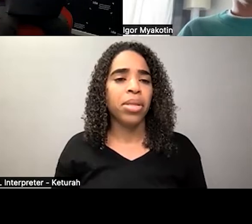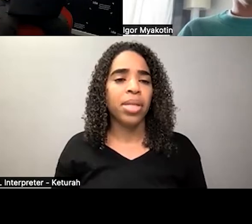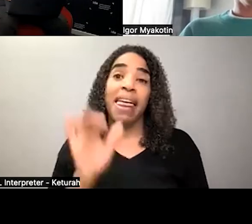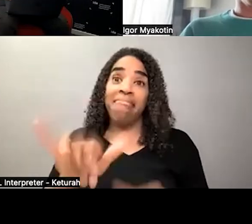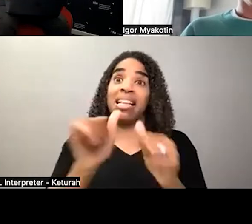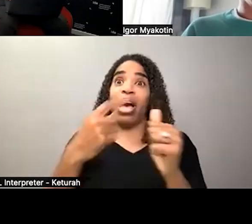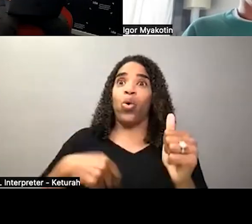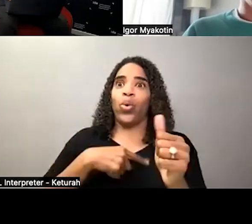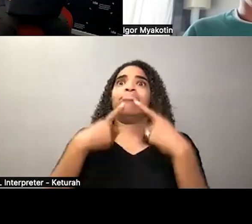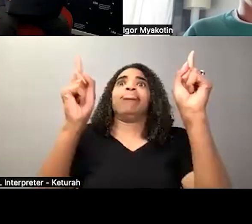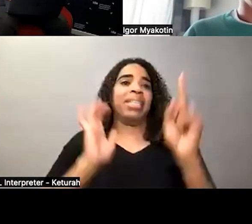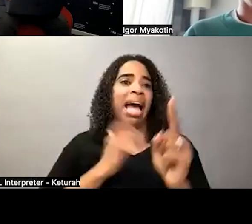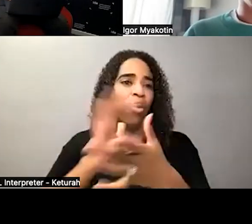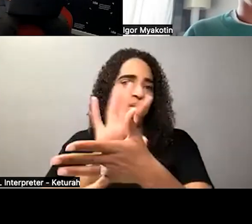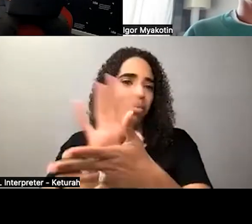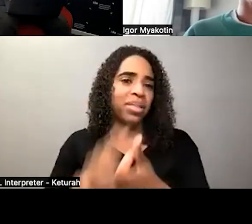Right.